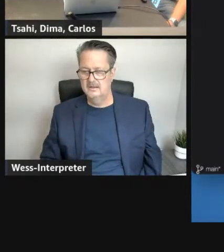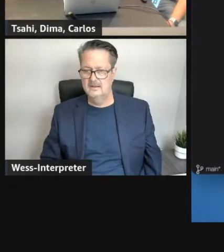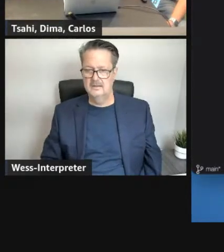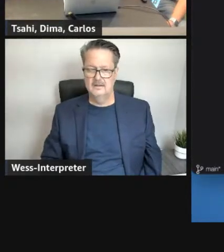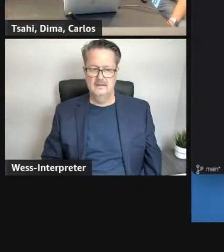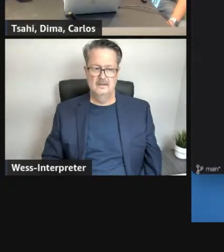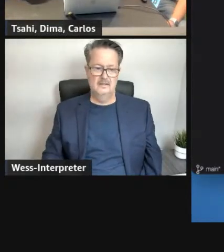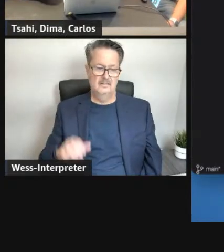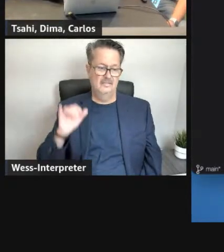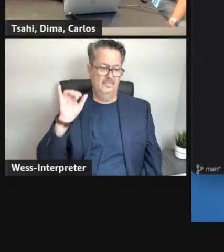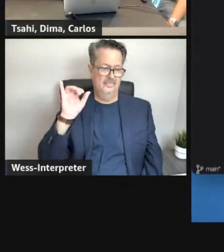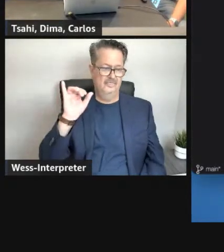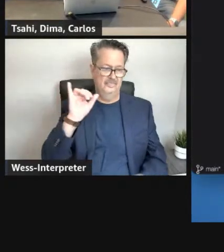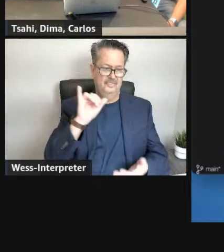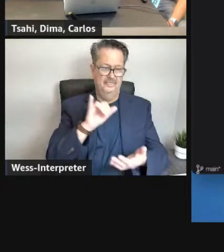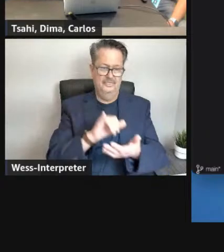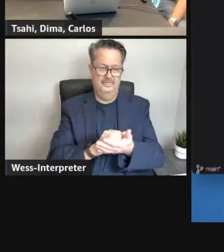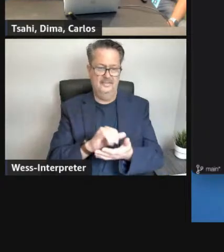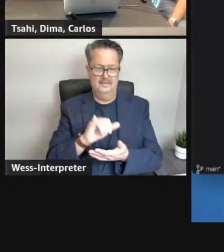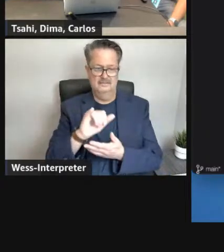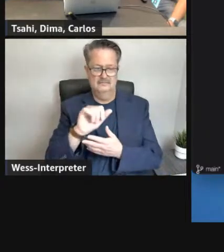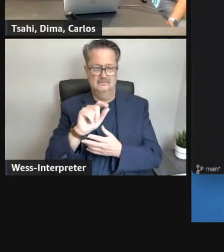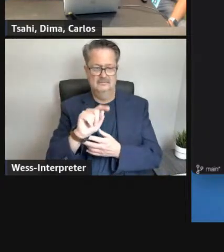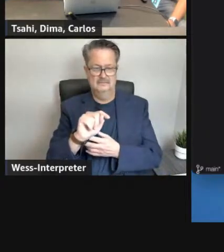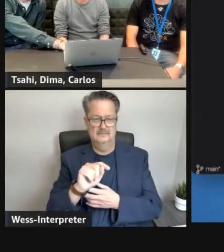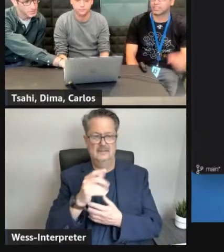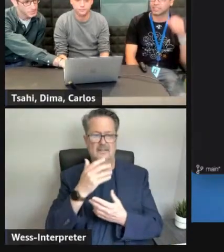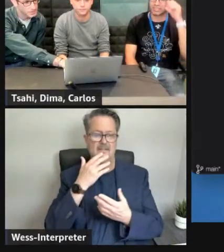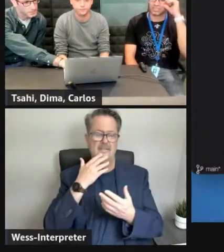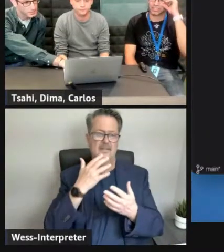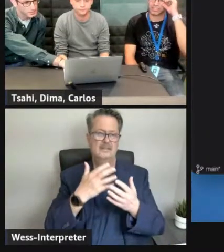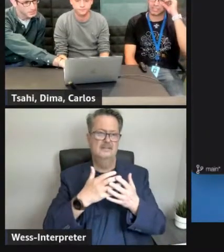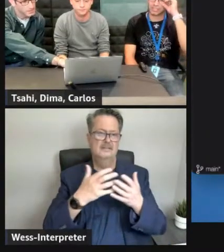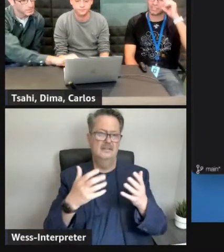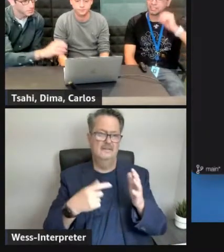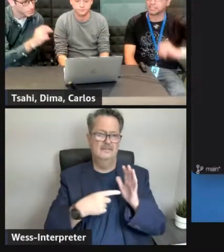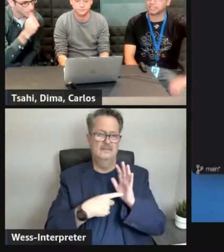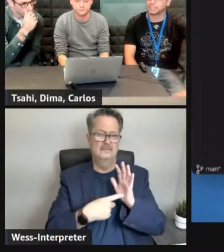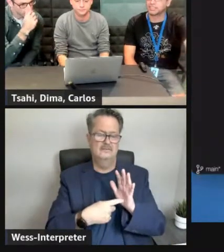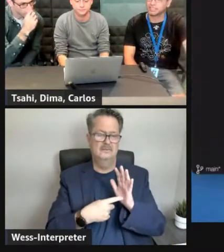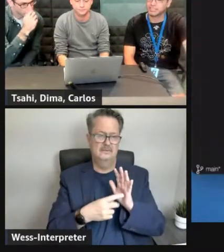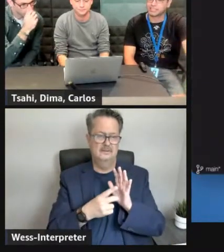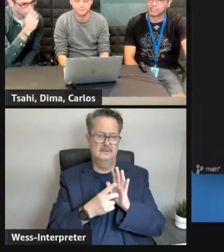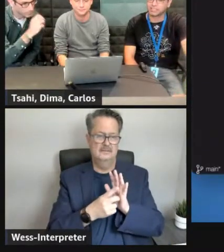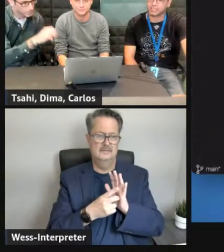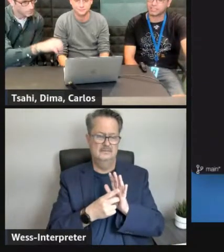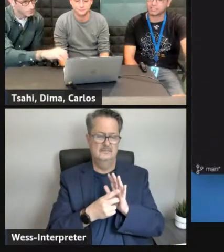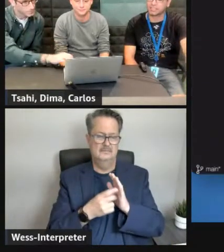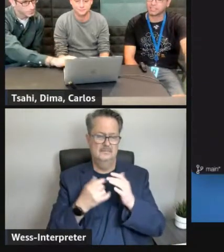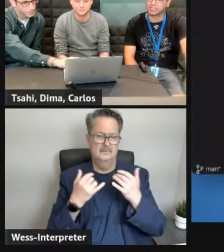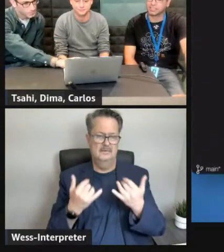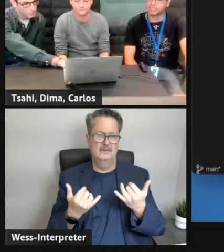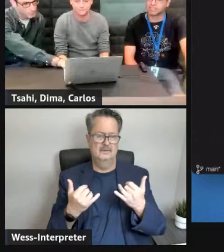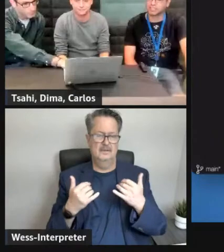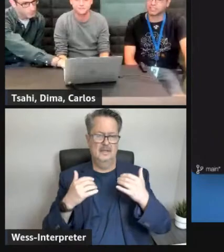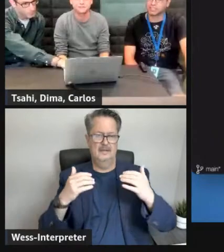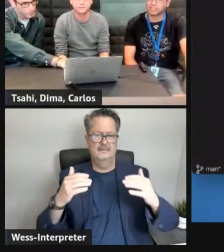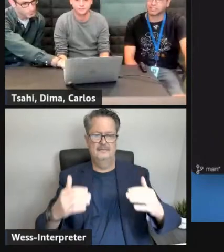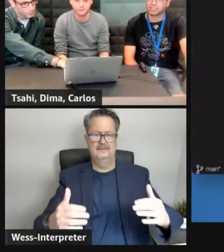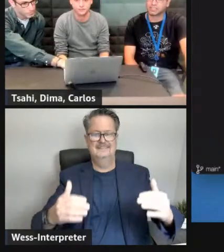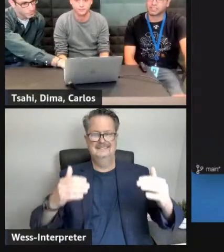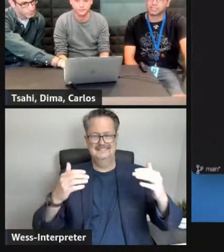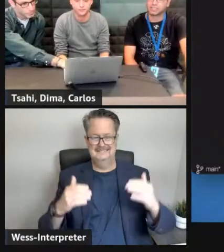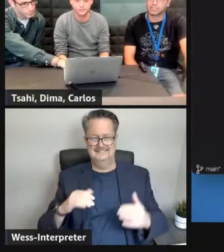Basically that's it. Yeah, thanks a lot for showing us this demo today. We're going to have to move on to the next GM